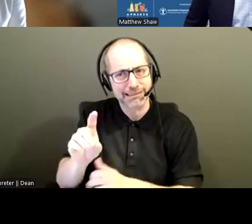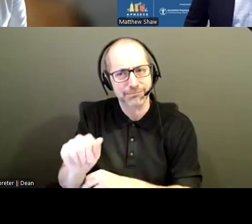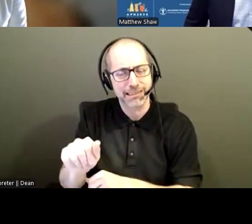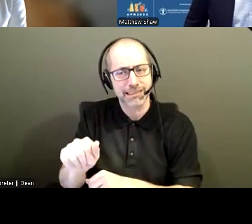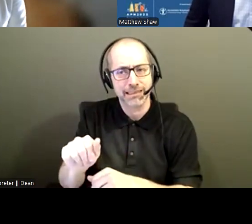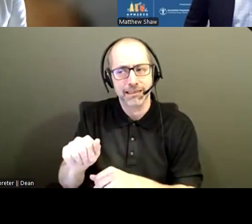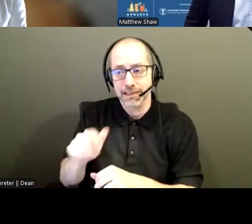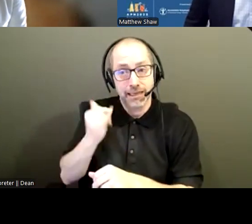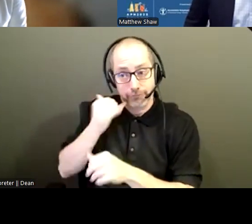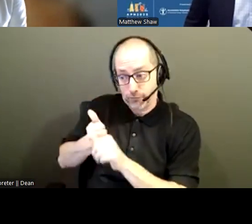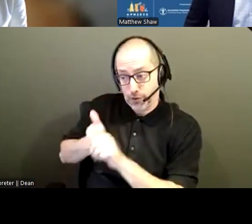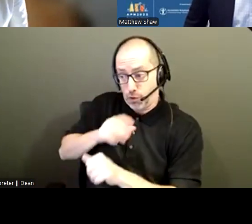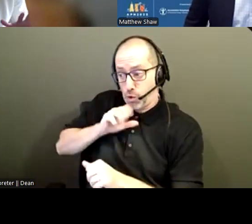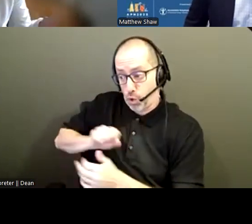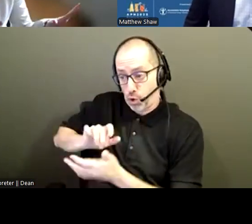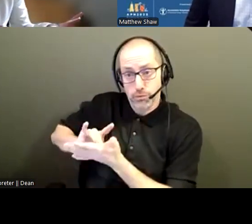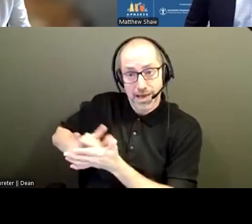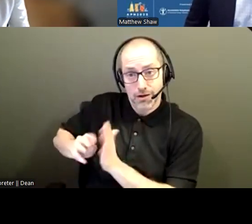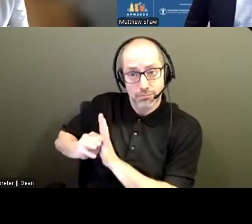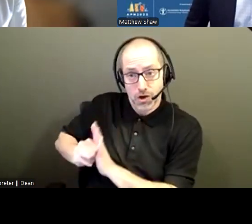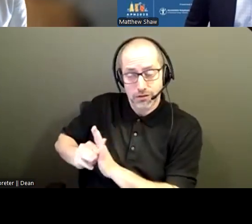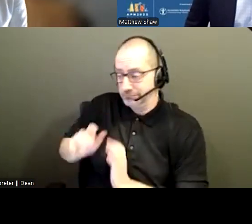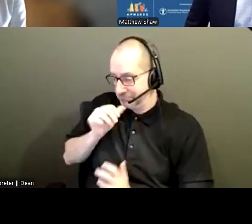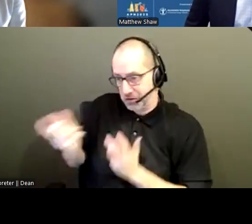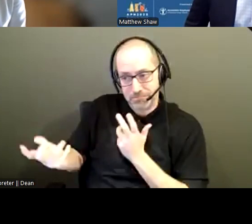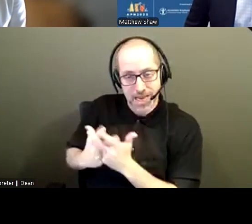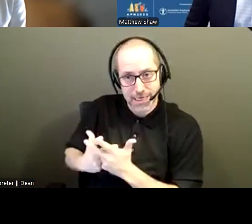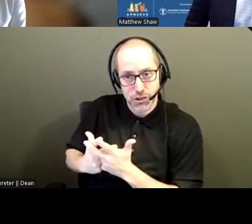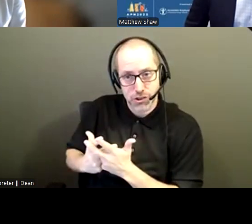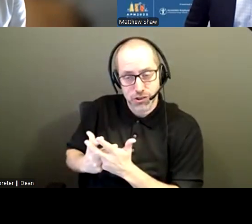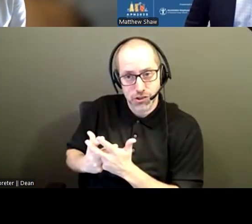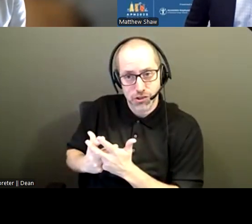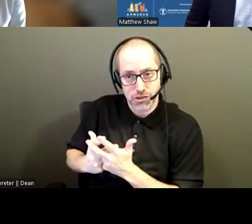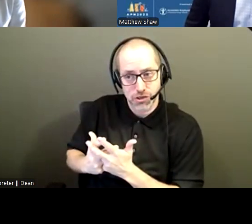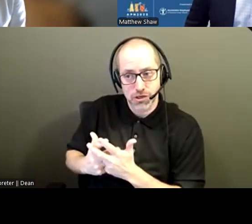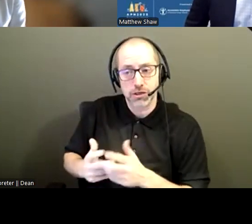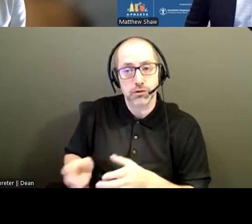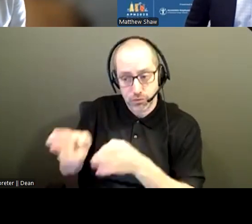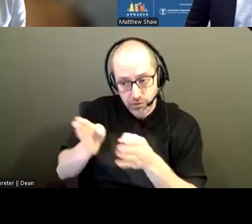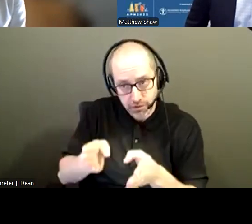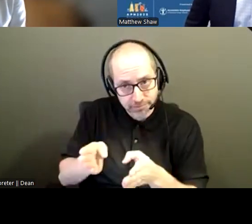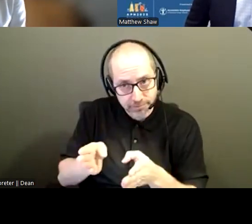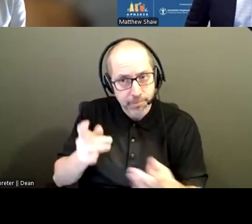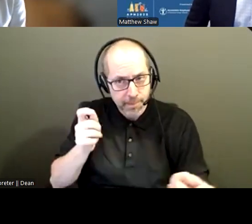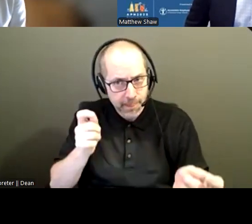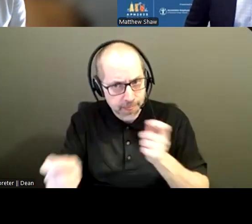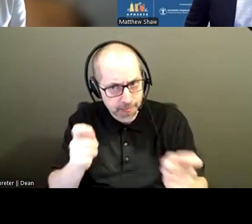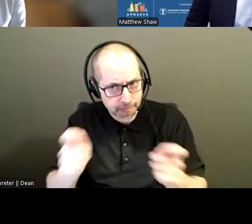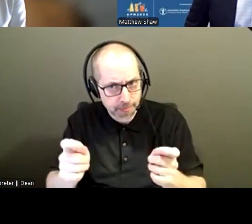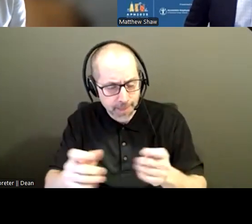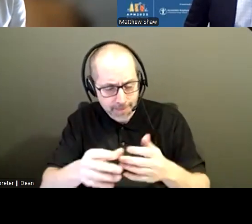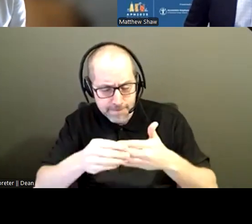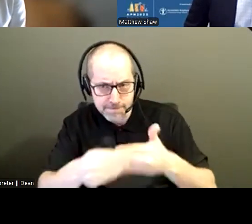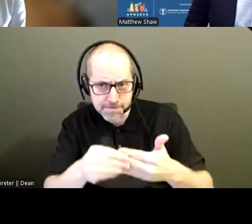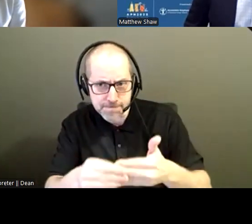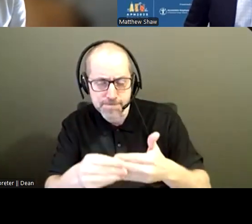model, I did not fit into that survey. So that was the first change we made. And